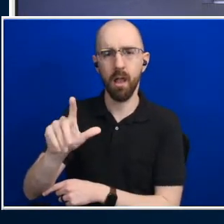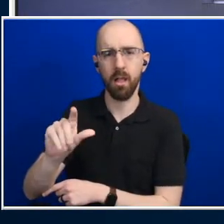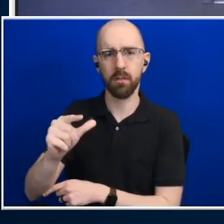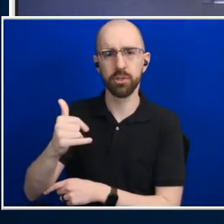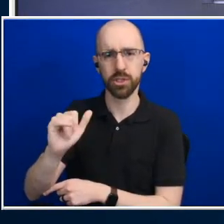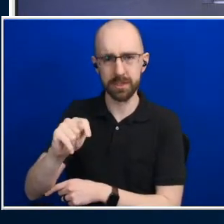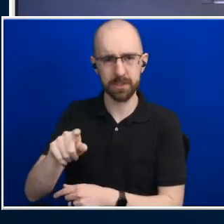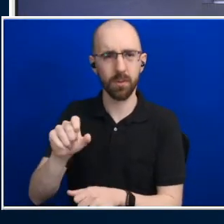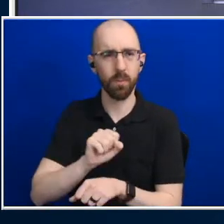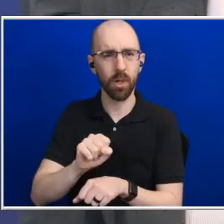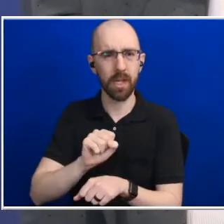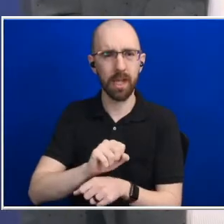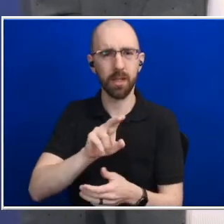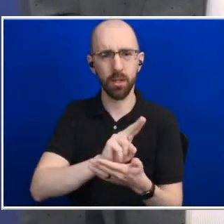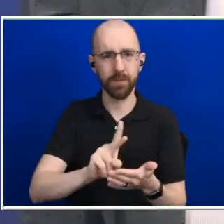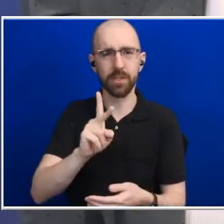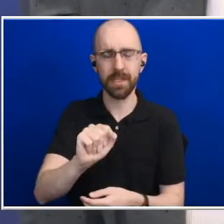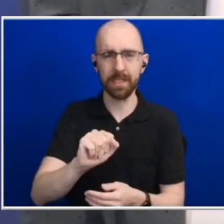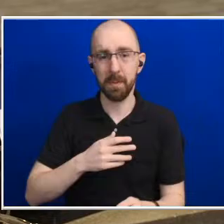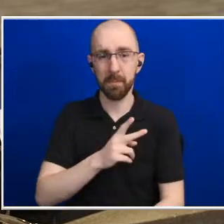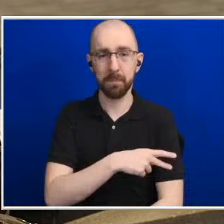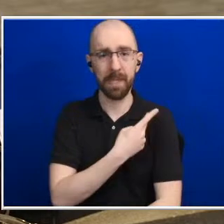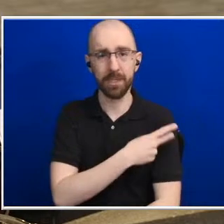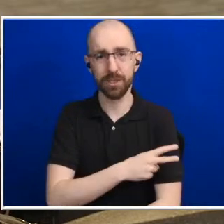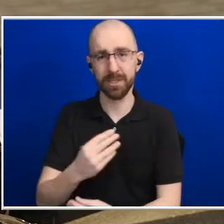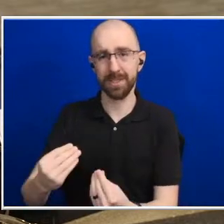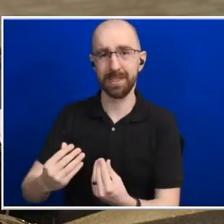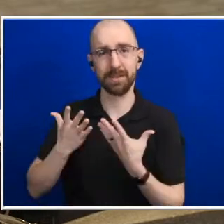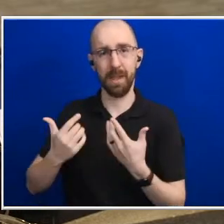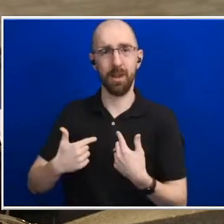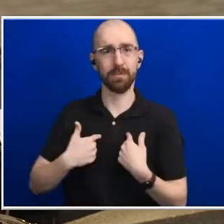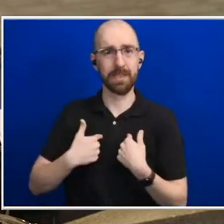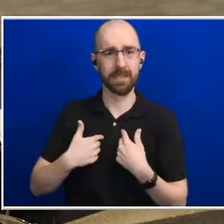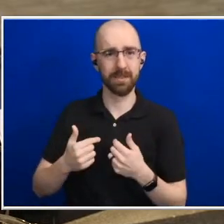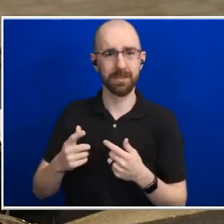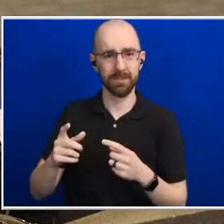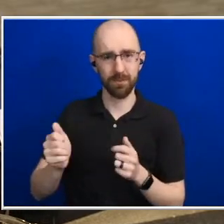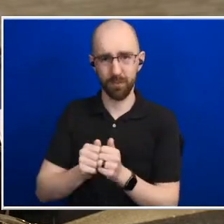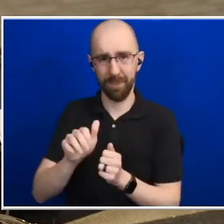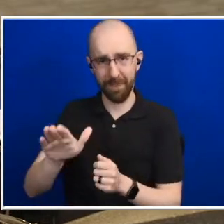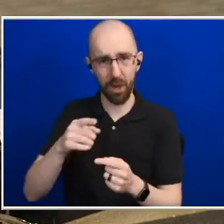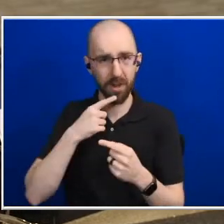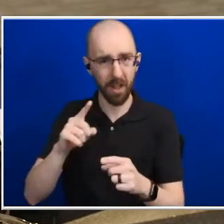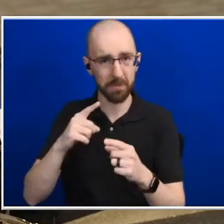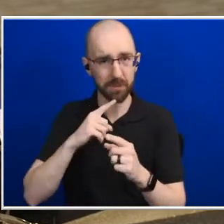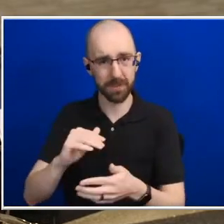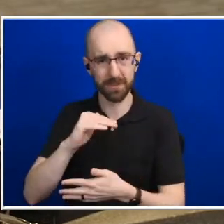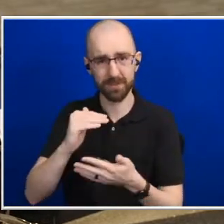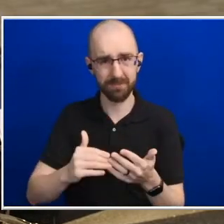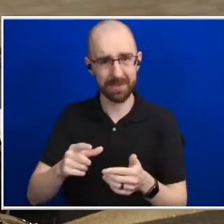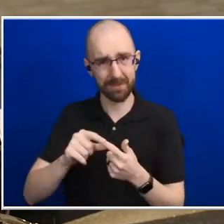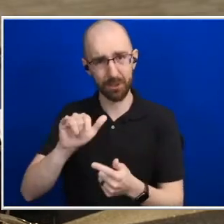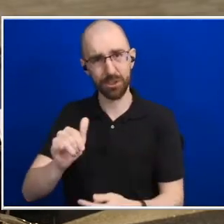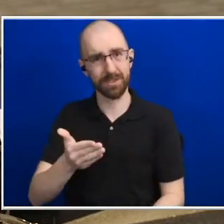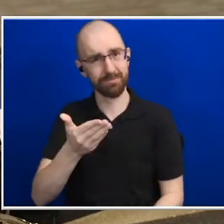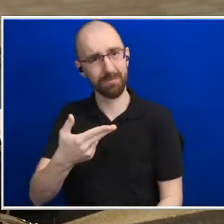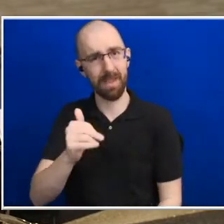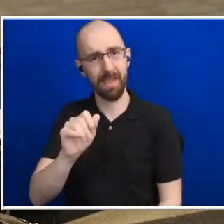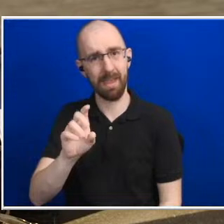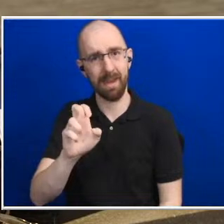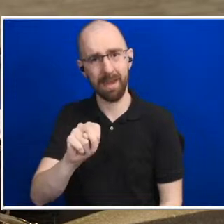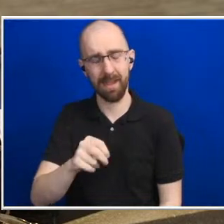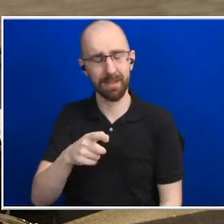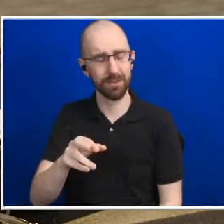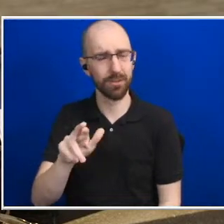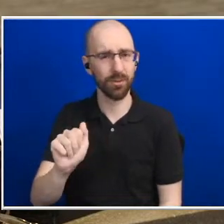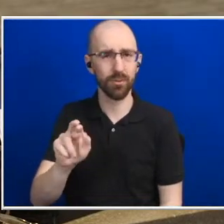Dr. Rosenthal, so great to see you. And how great is the accomplishments that they do, especially Hayden facing such a rare and unusual type